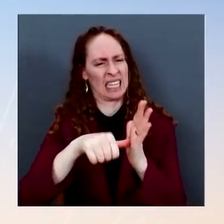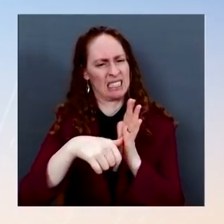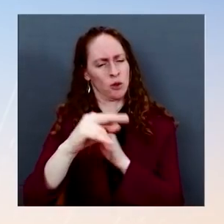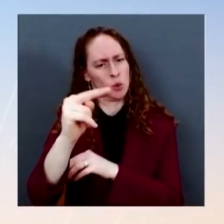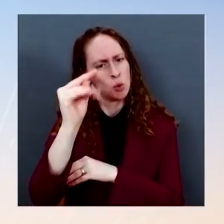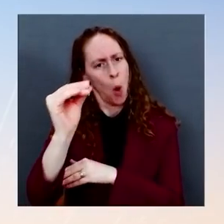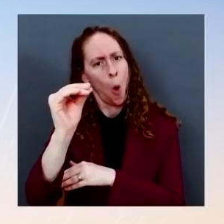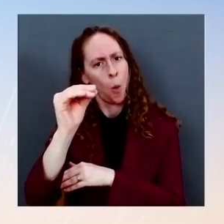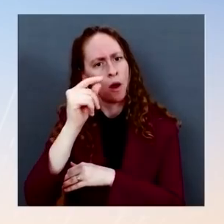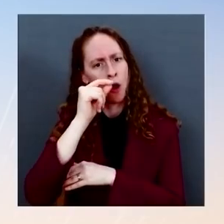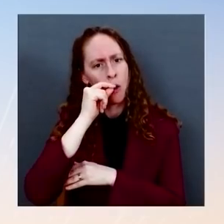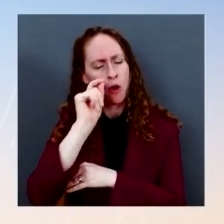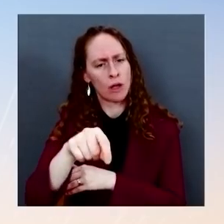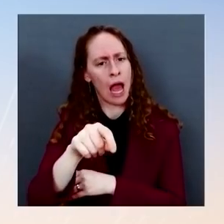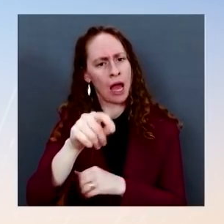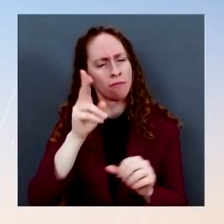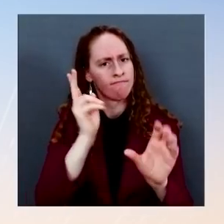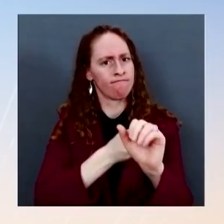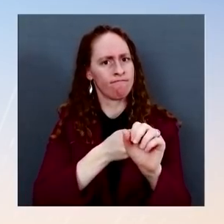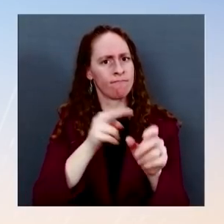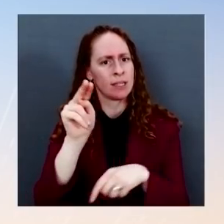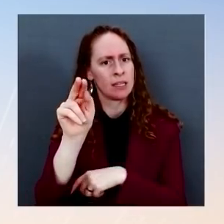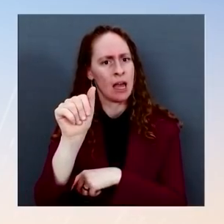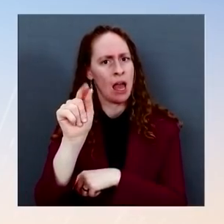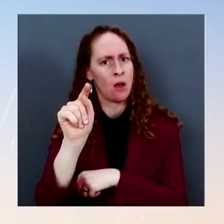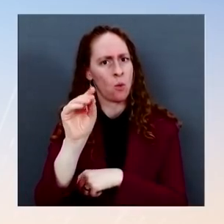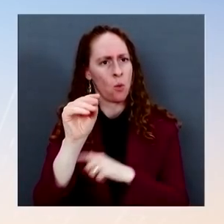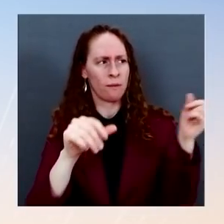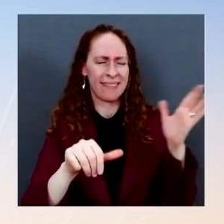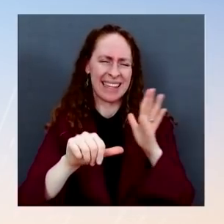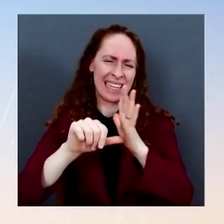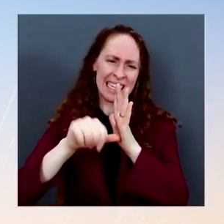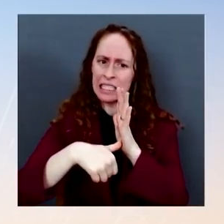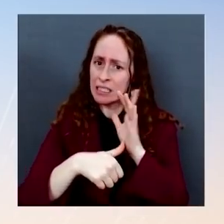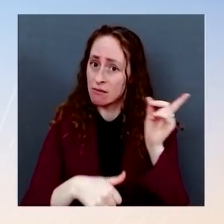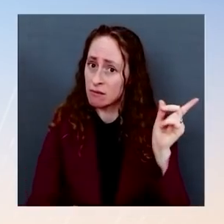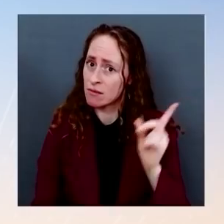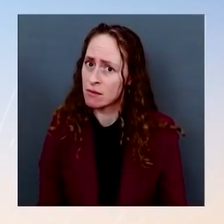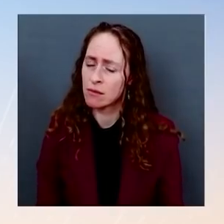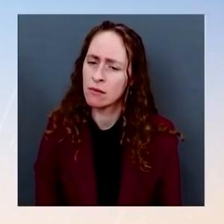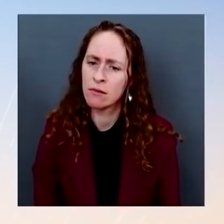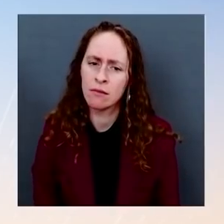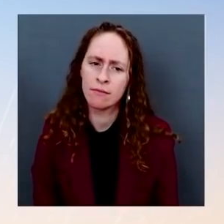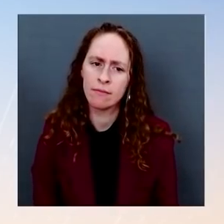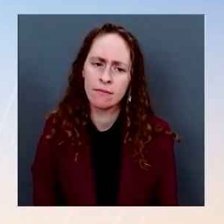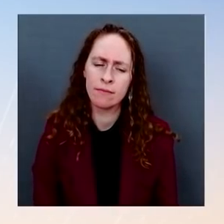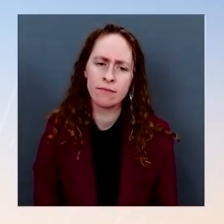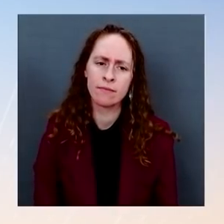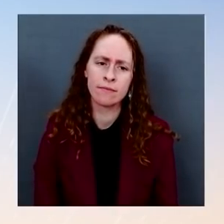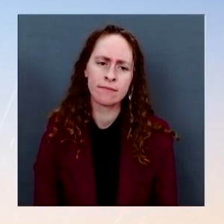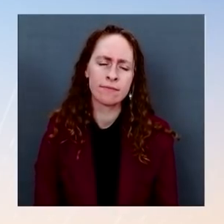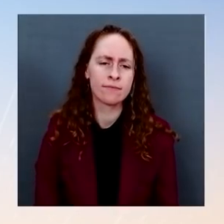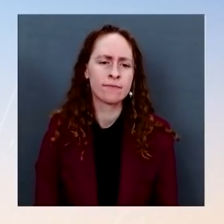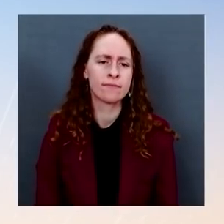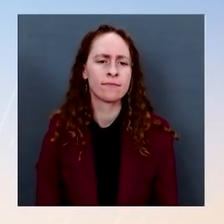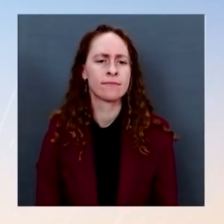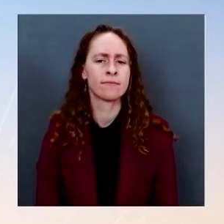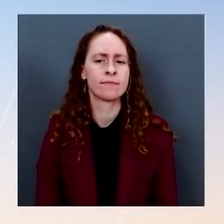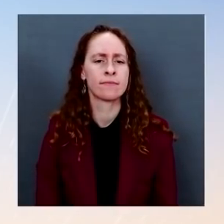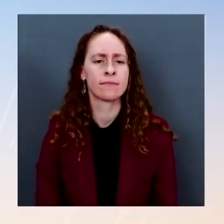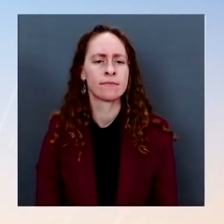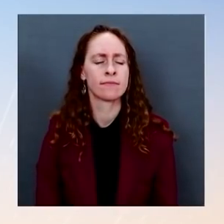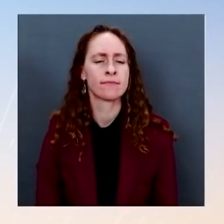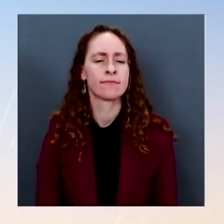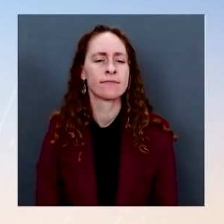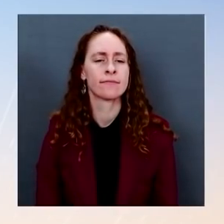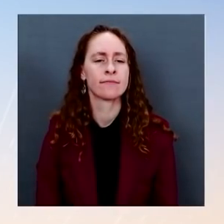of or if not, it will be coming soon. But today, Jake Sullivan spoke with Yuri